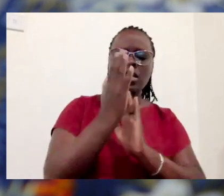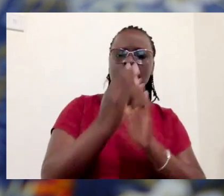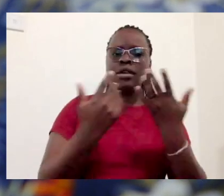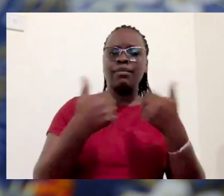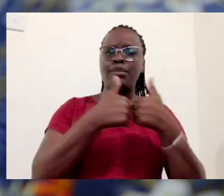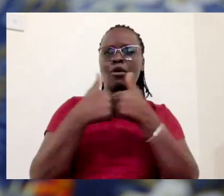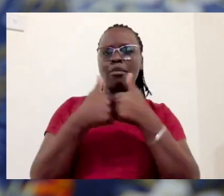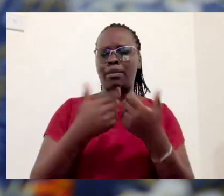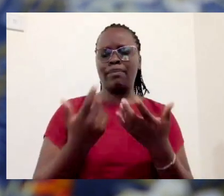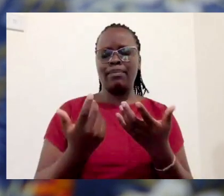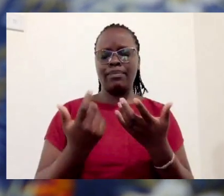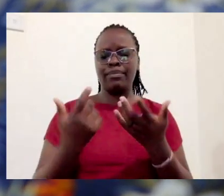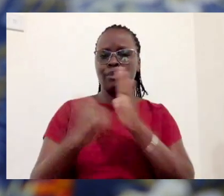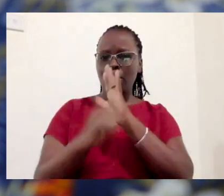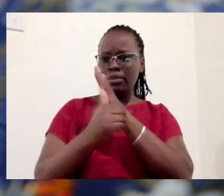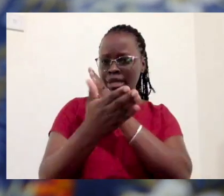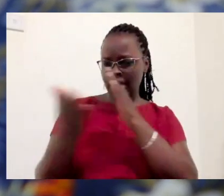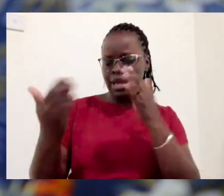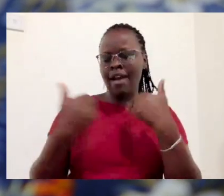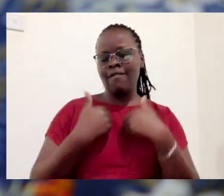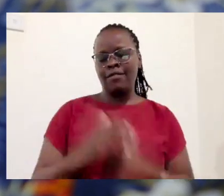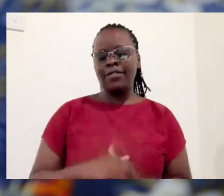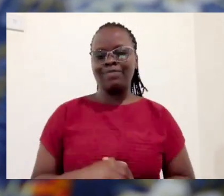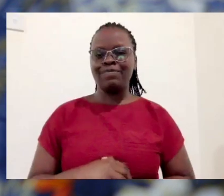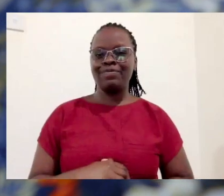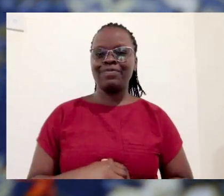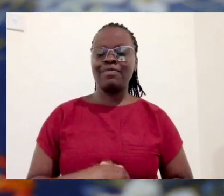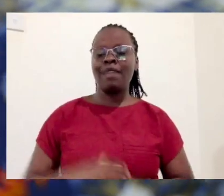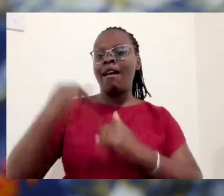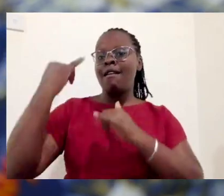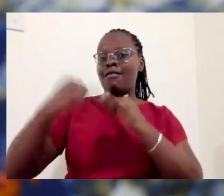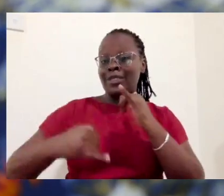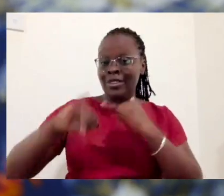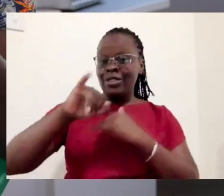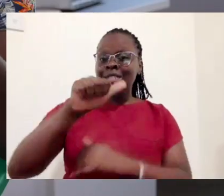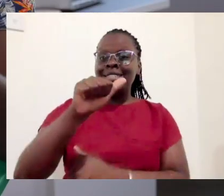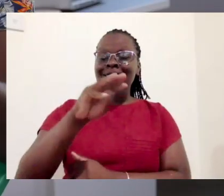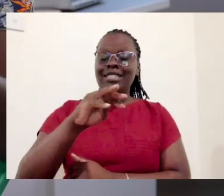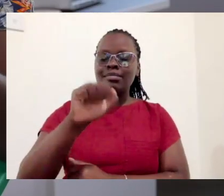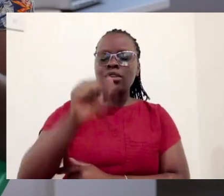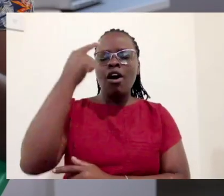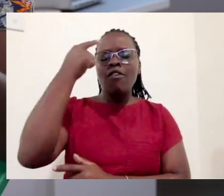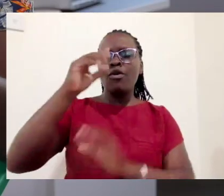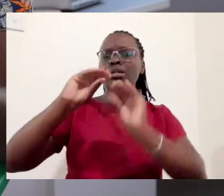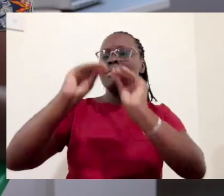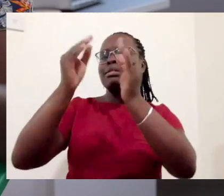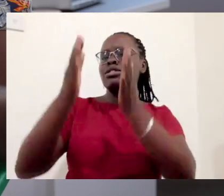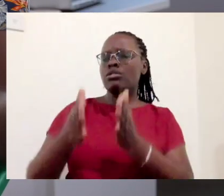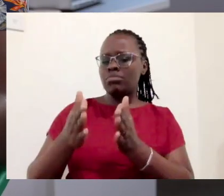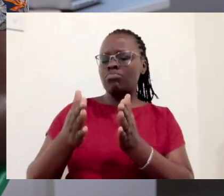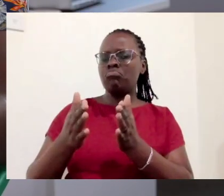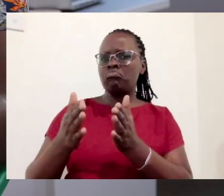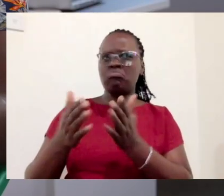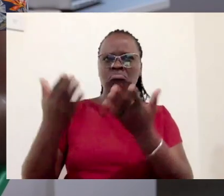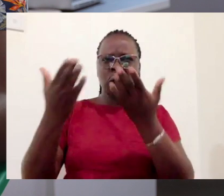are just using tools that are technological in order to solve them. Yeah, very well put. And finally, James, like for teachers